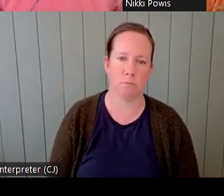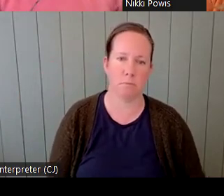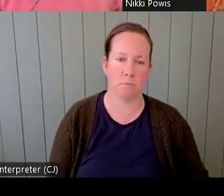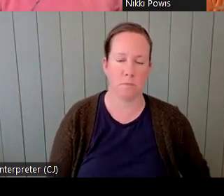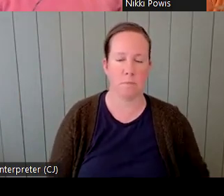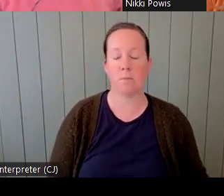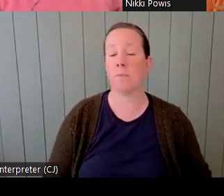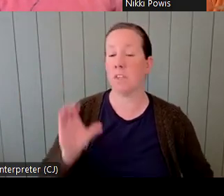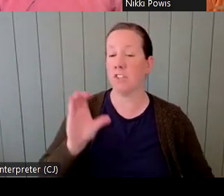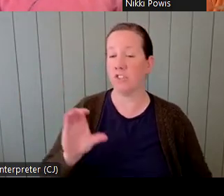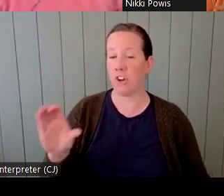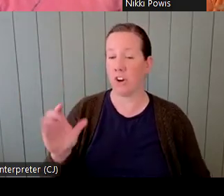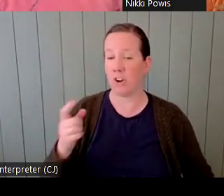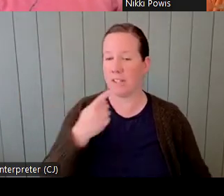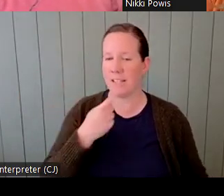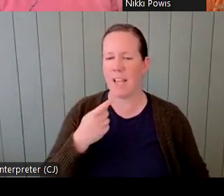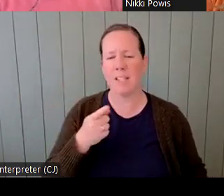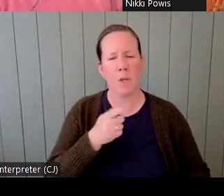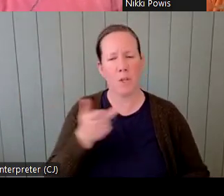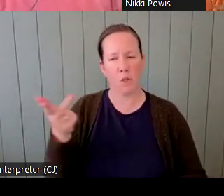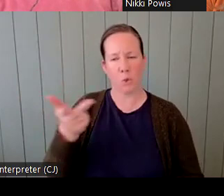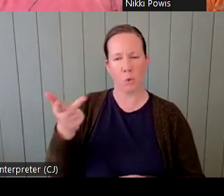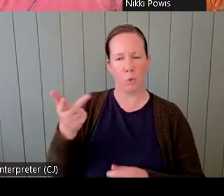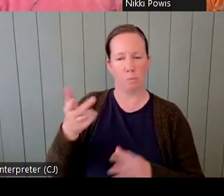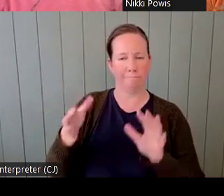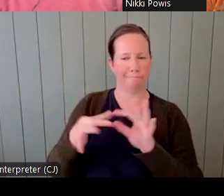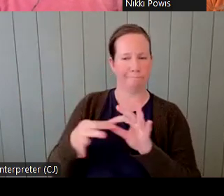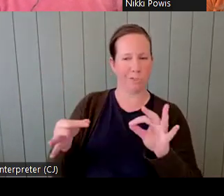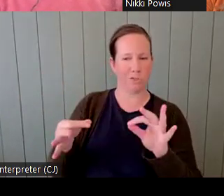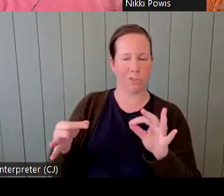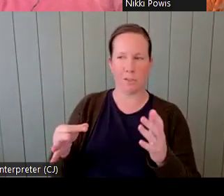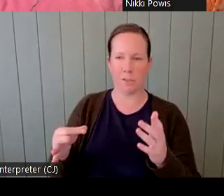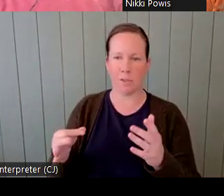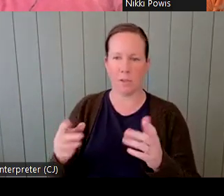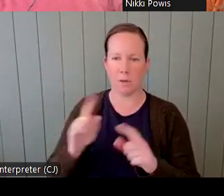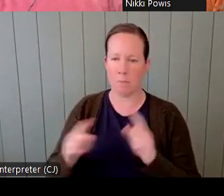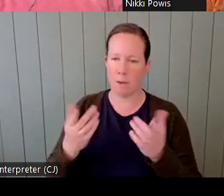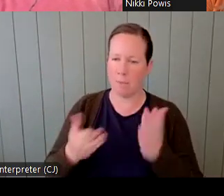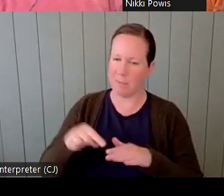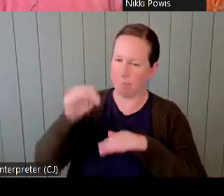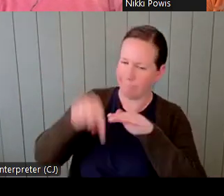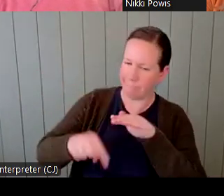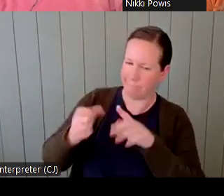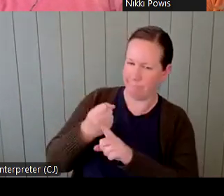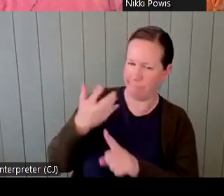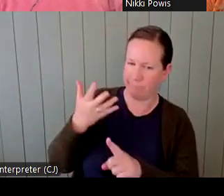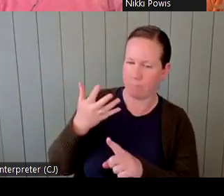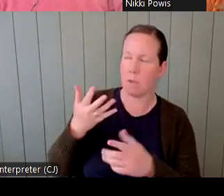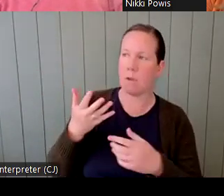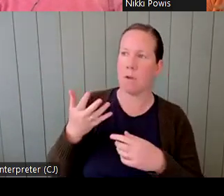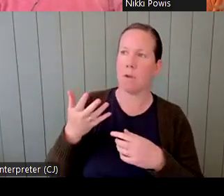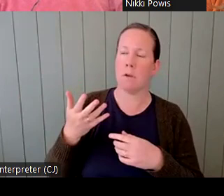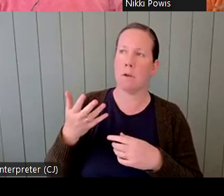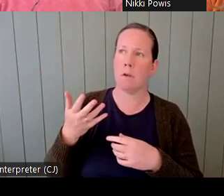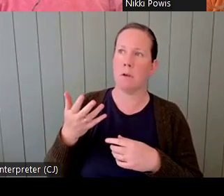So I think you all sort of touched on this a little bit, but if we could maybe delve in just a little more. So, say I'm